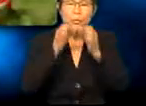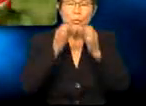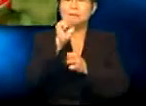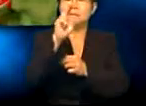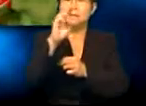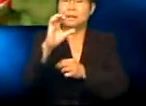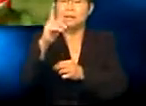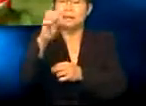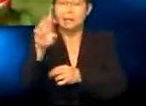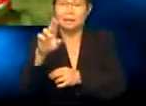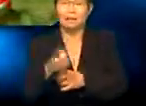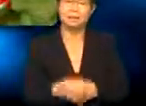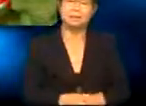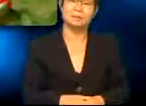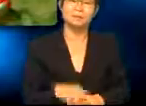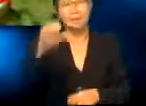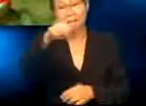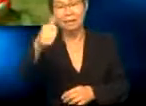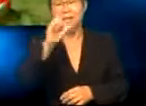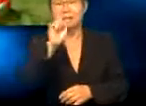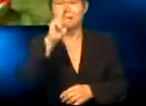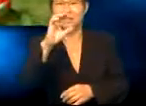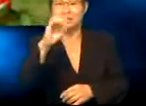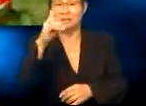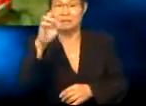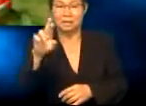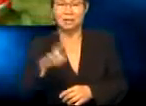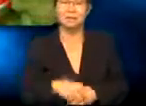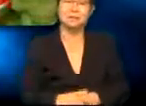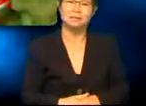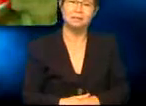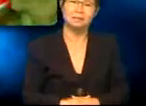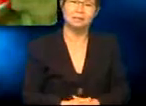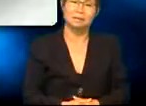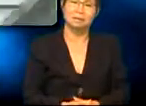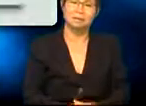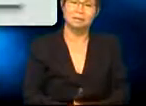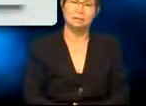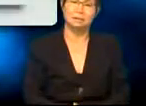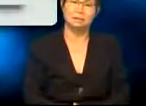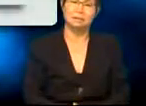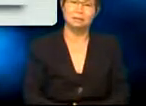The next form of vegetative reproduction involves suckers.